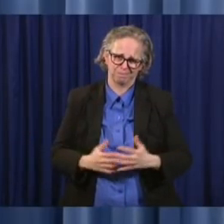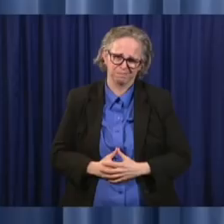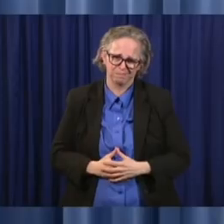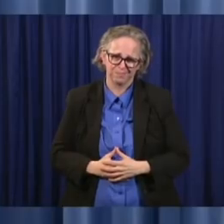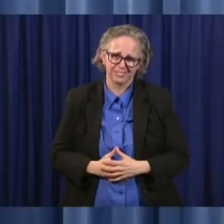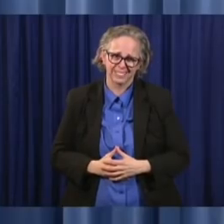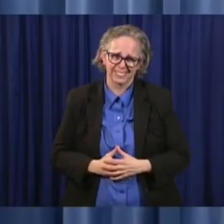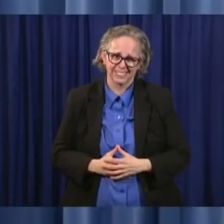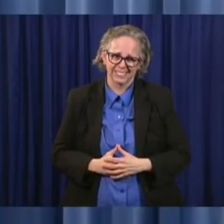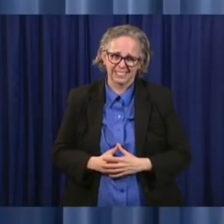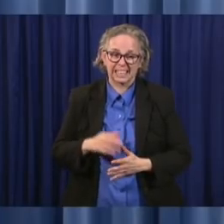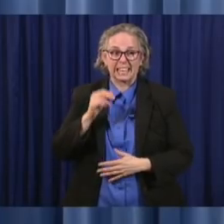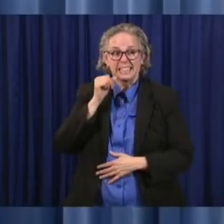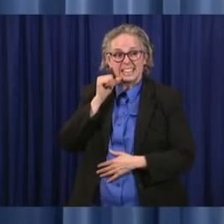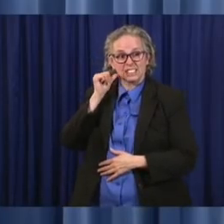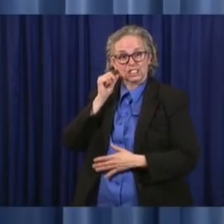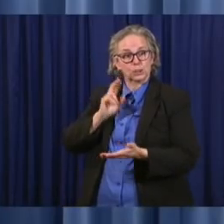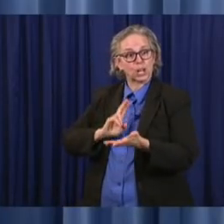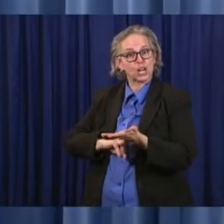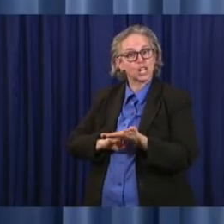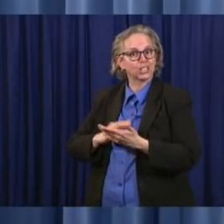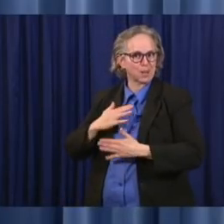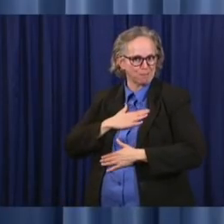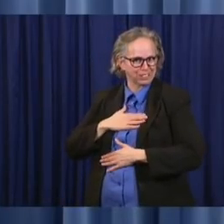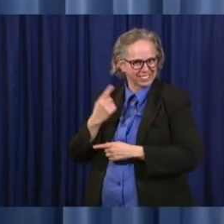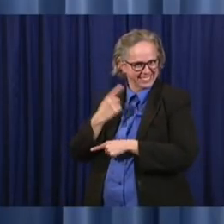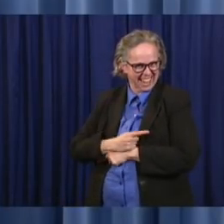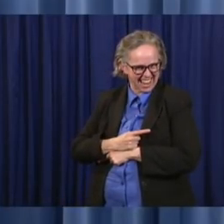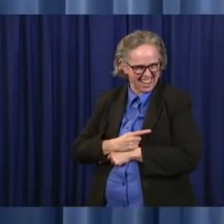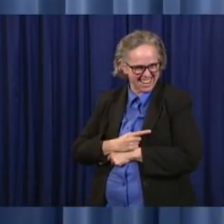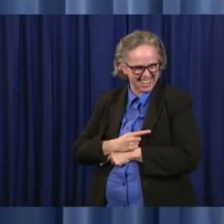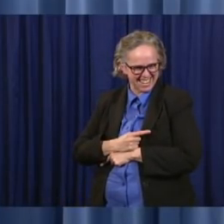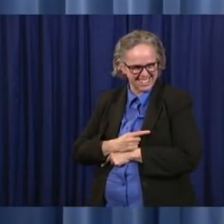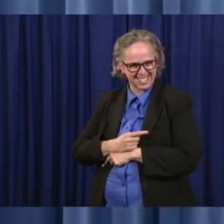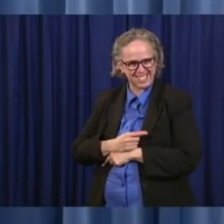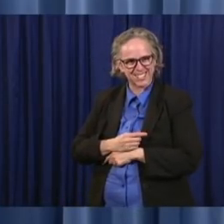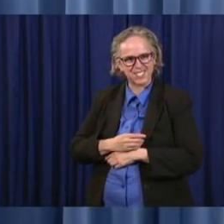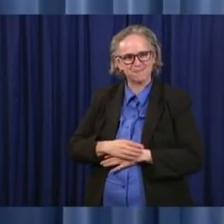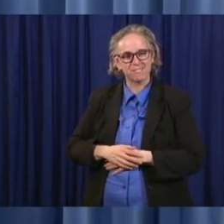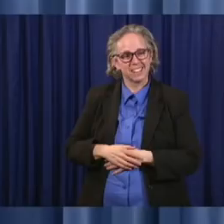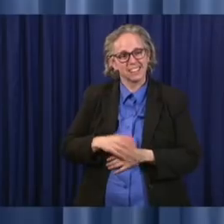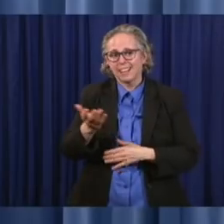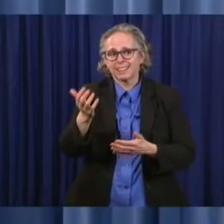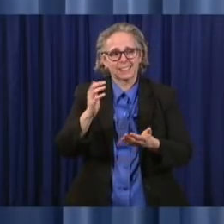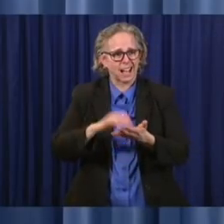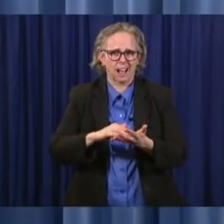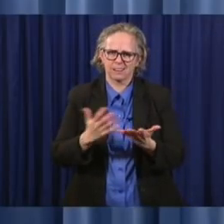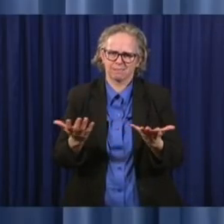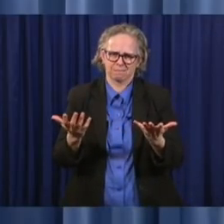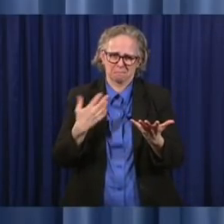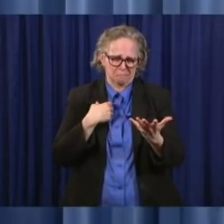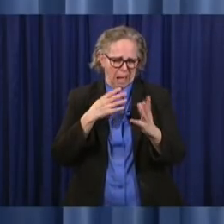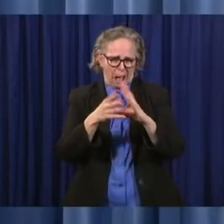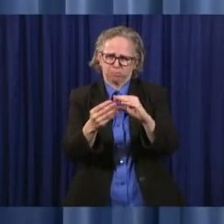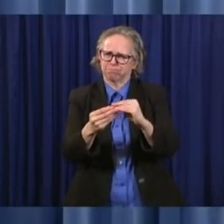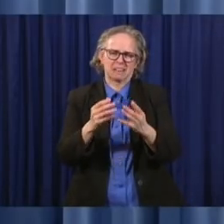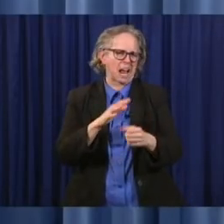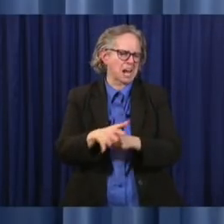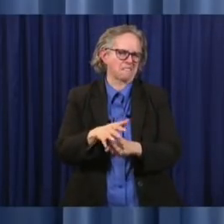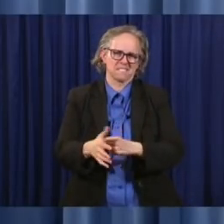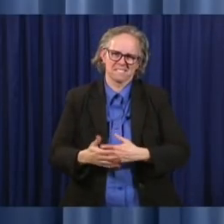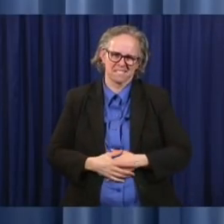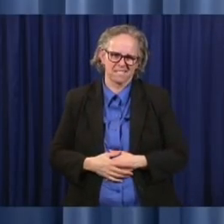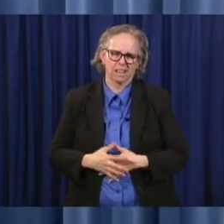Yesterday was Nurse Appreciation Day. Here too, words cannot adequately express our gratitude for all